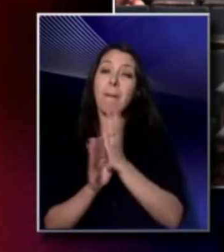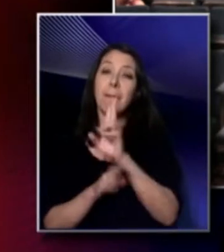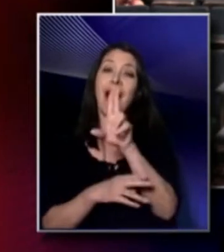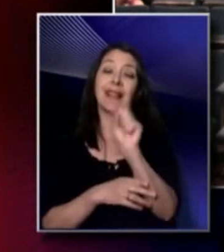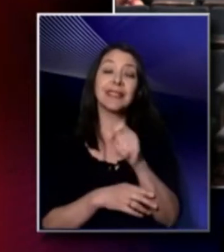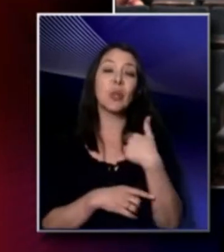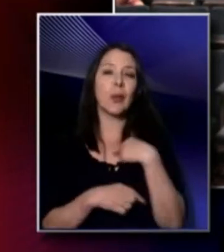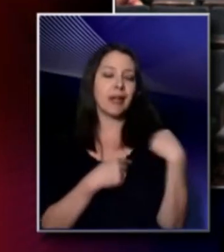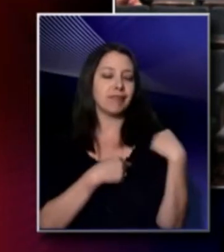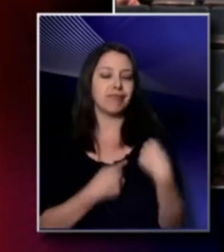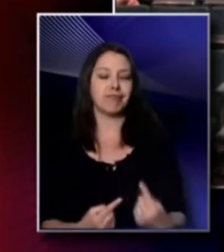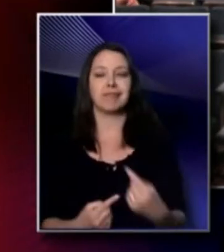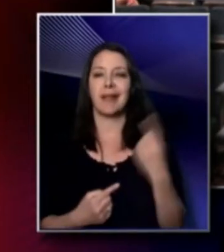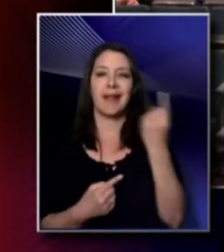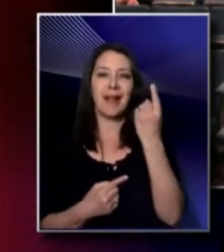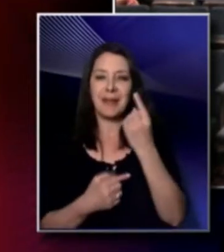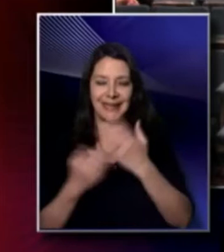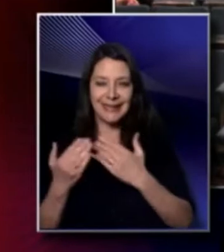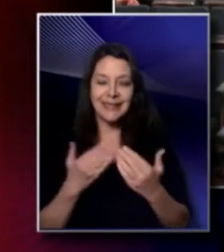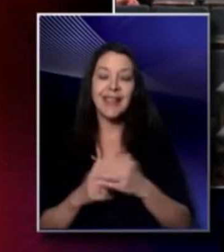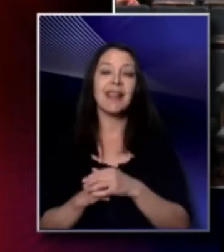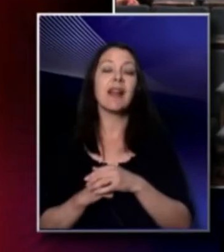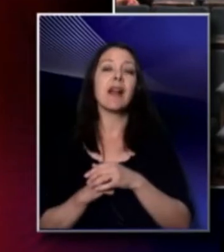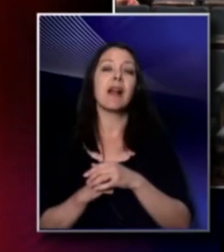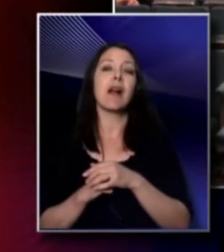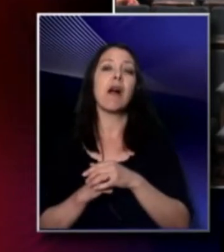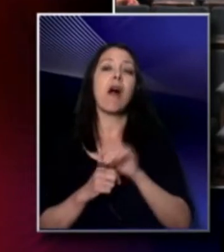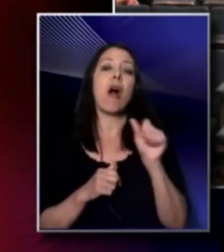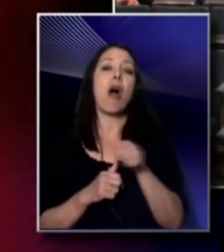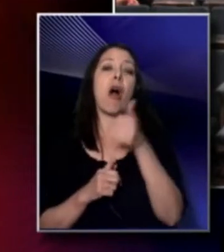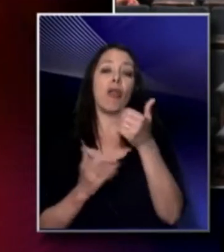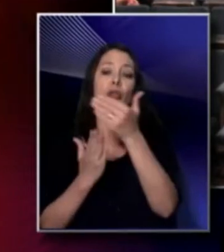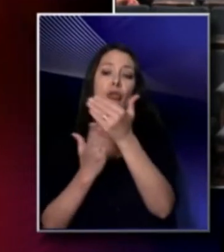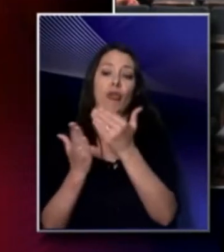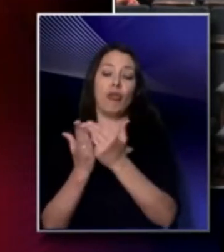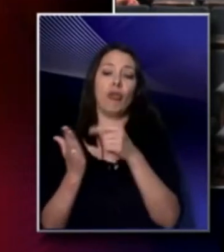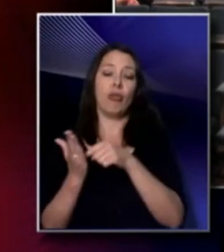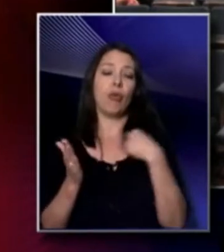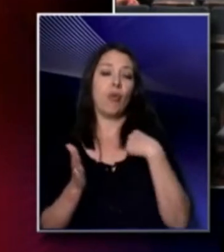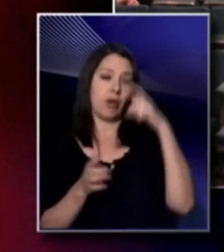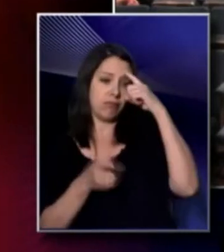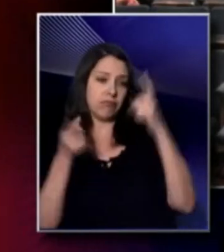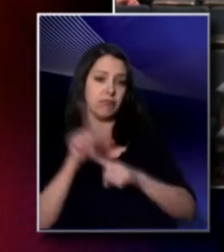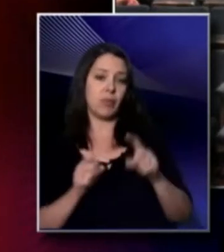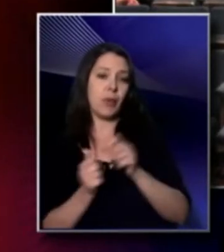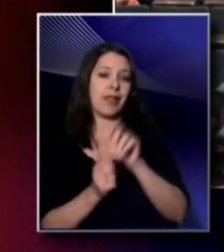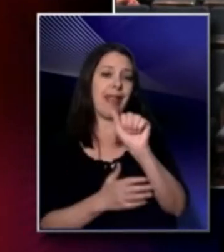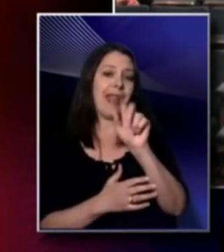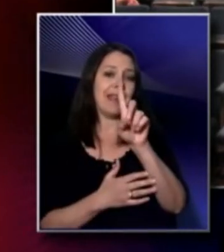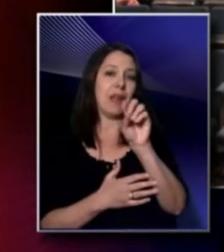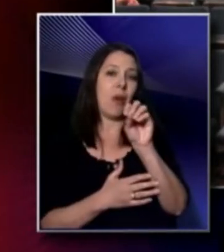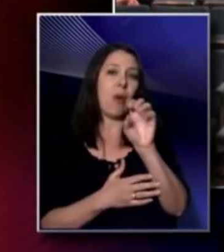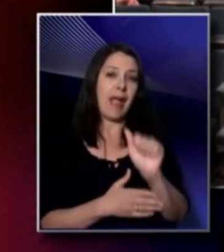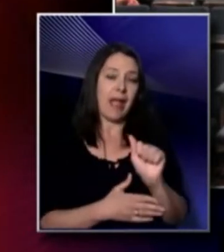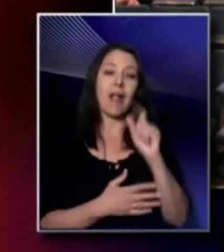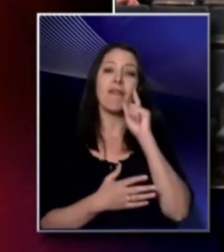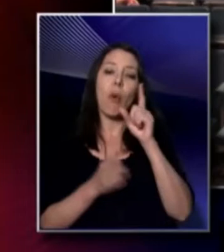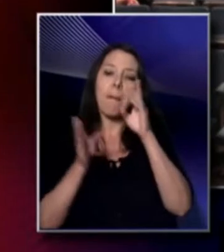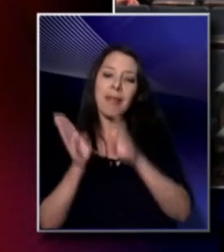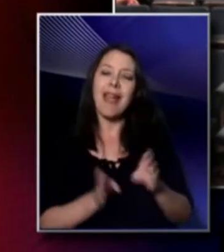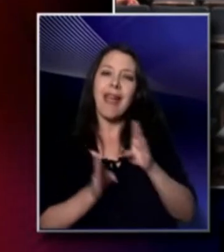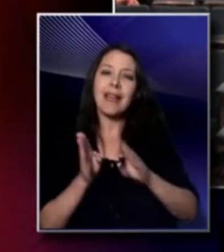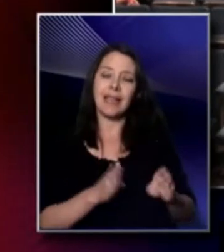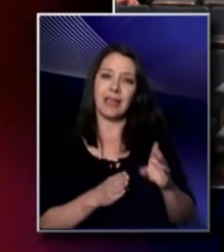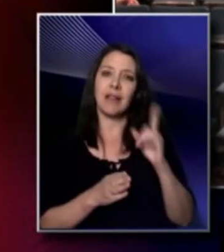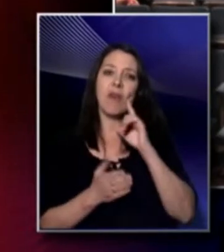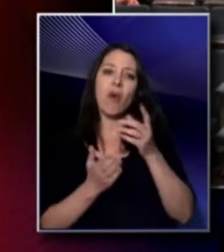usually do. The other item is we're working with ADOA Capital Planning to get